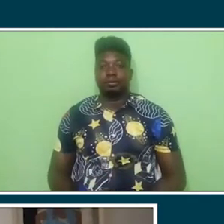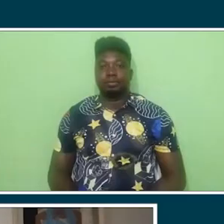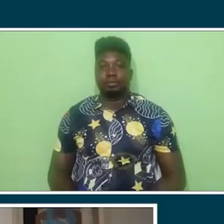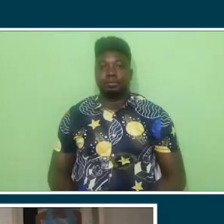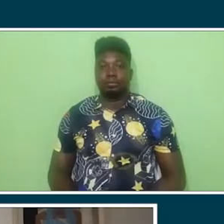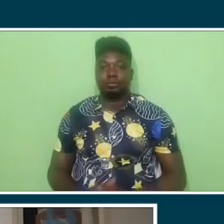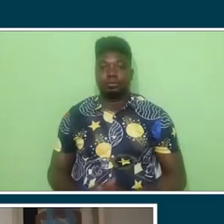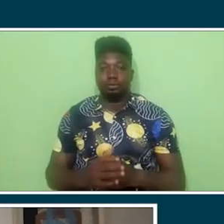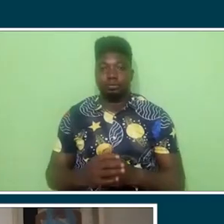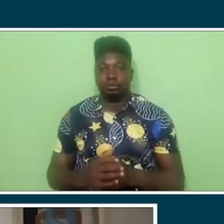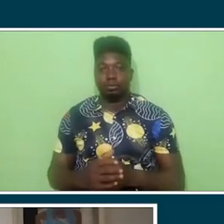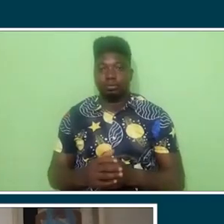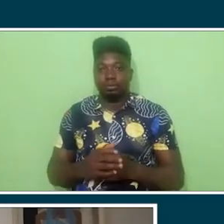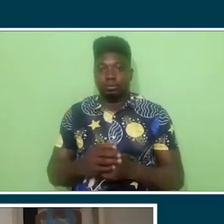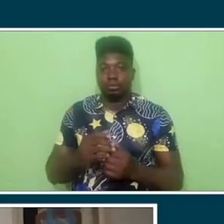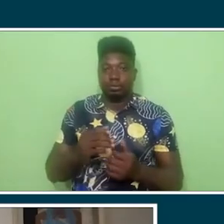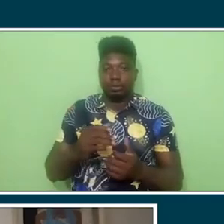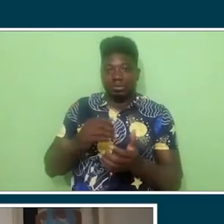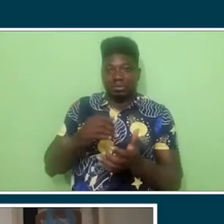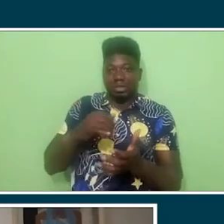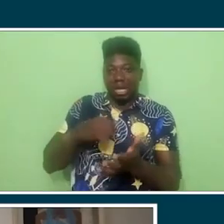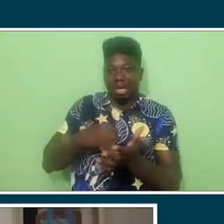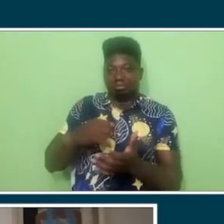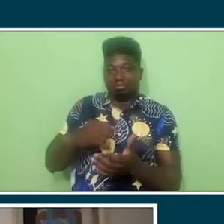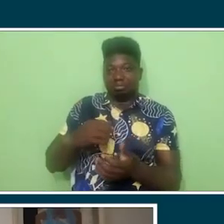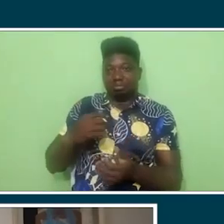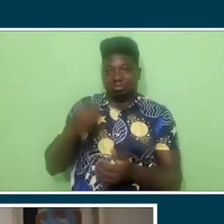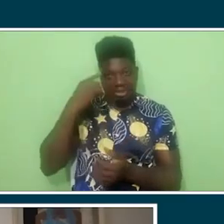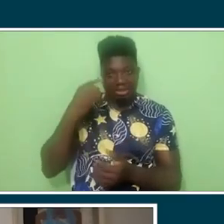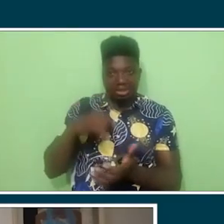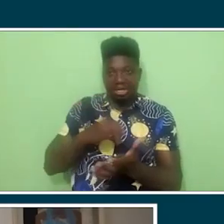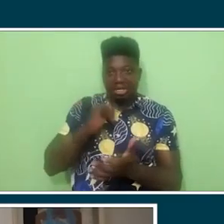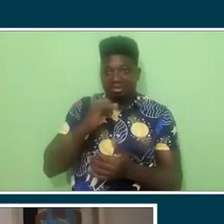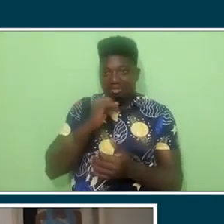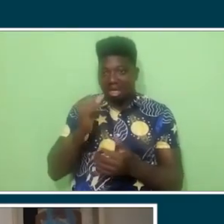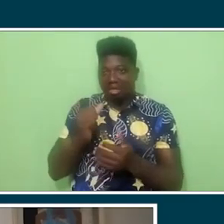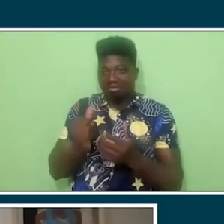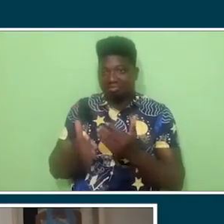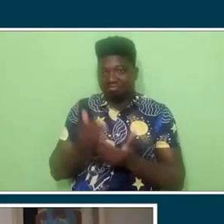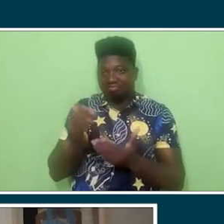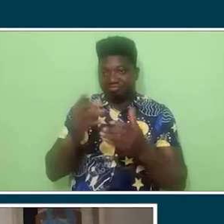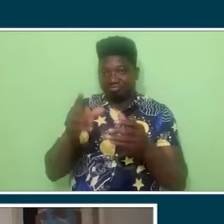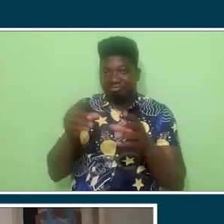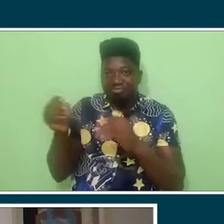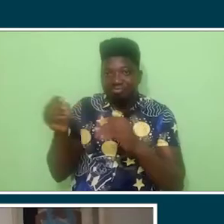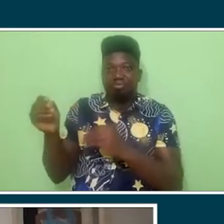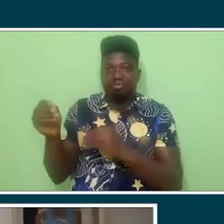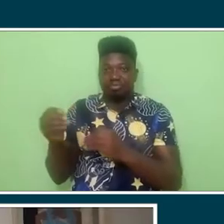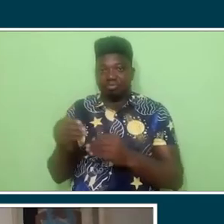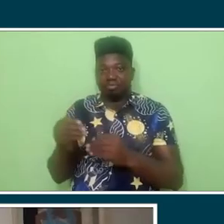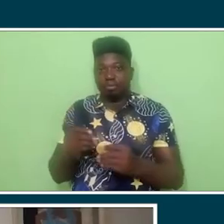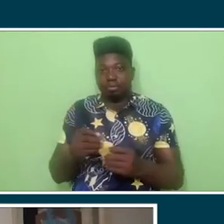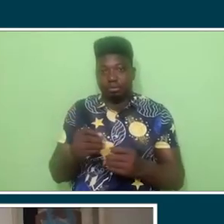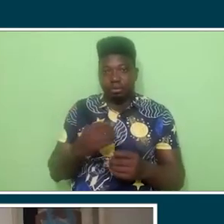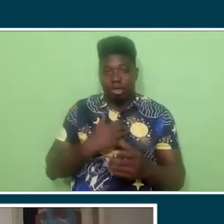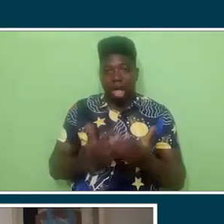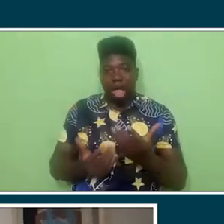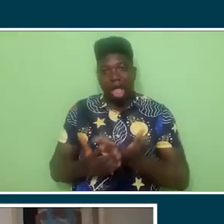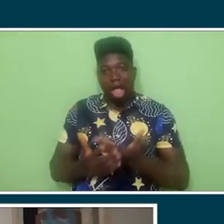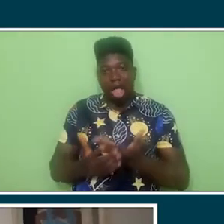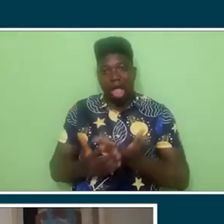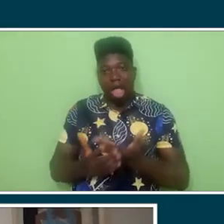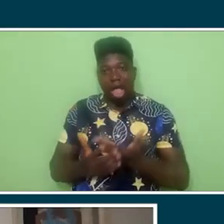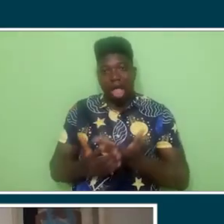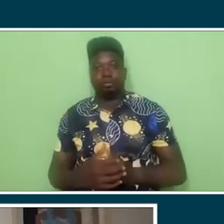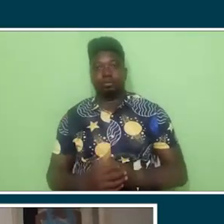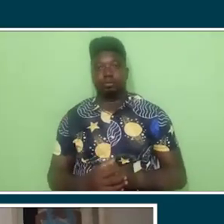it's like, it's not an easy shift, and it's not an easy reorientation, depending on how deeply you've been immersed in dominant culture and like all the